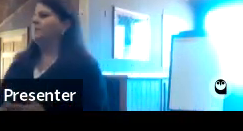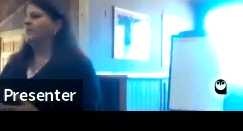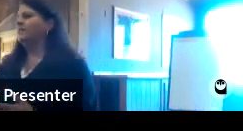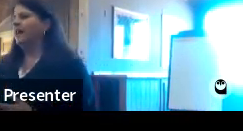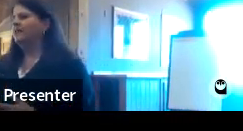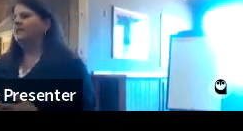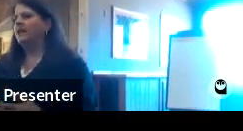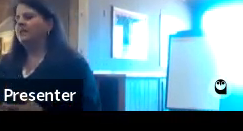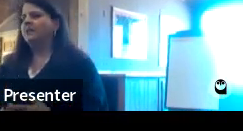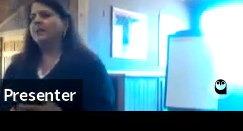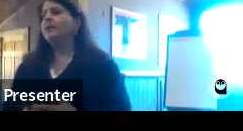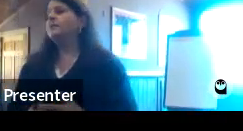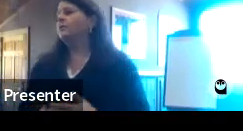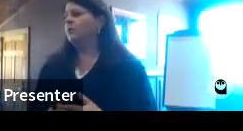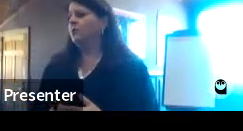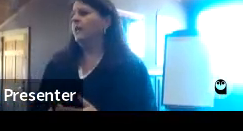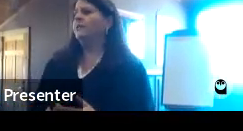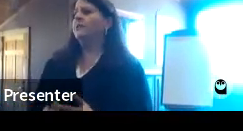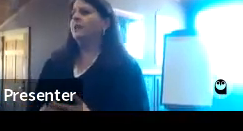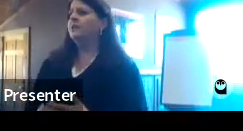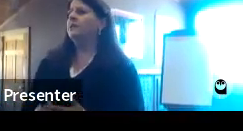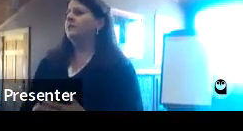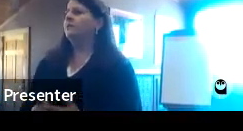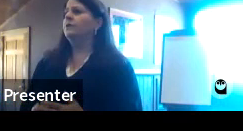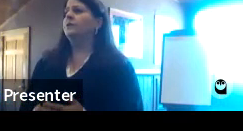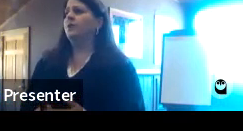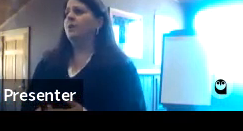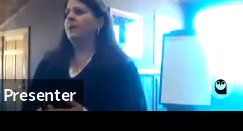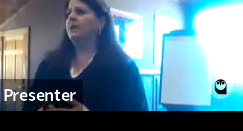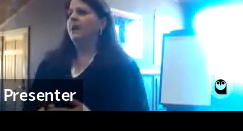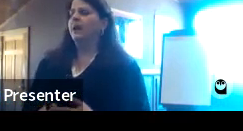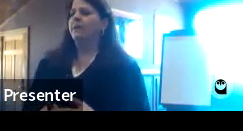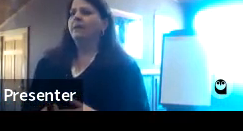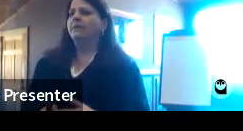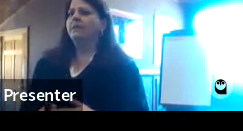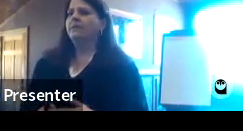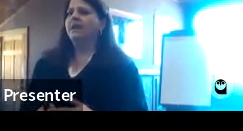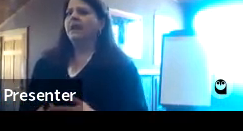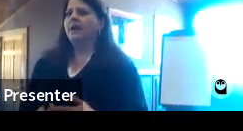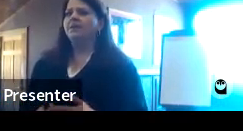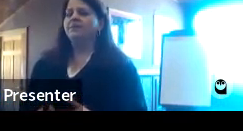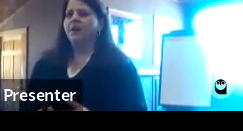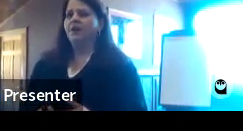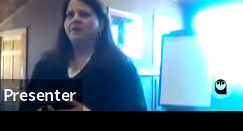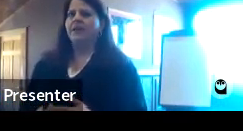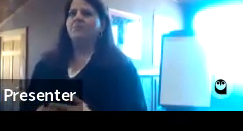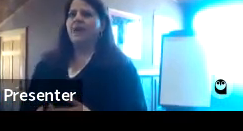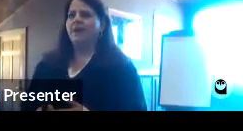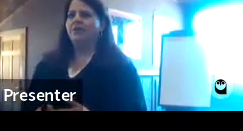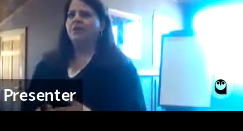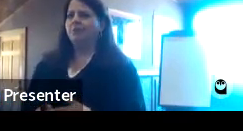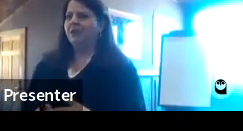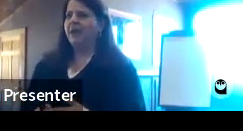working on domestic violence cases and sexual assault cases and other cases involving trauma, that the dynamics involved